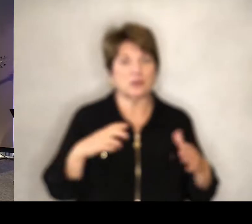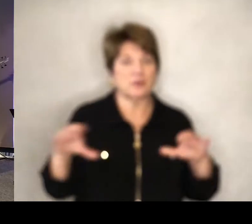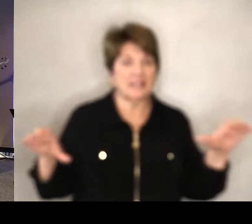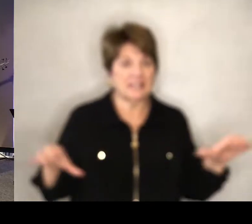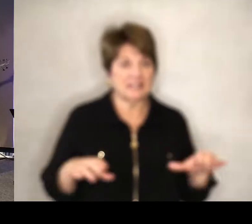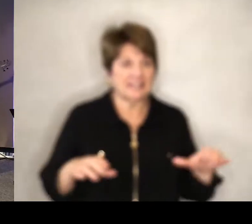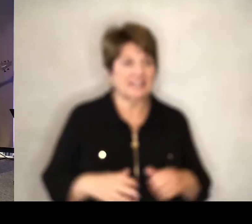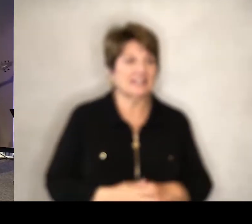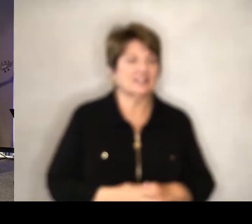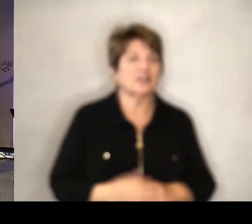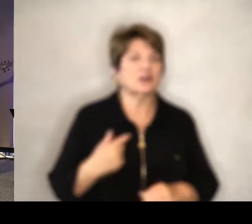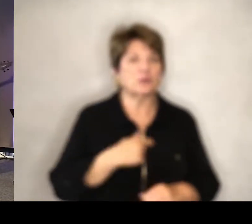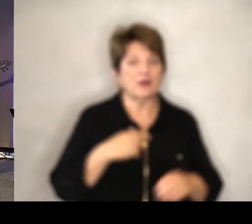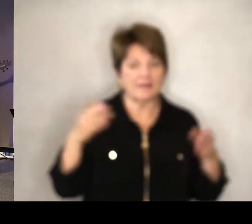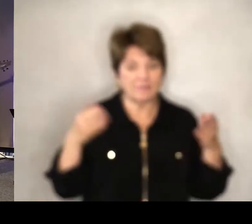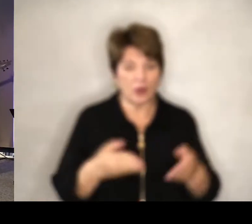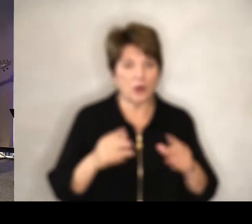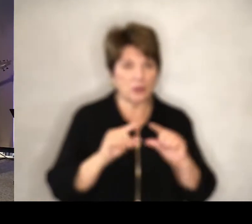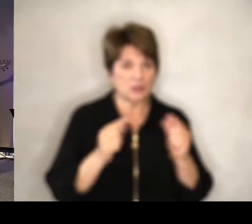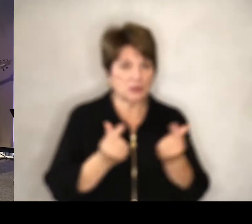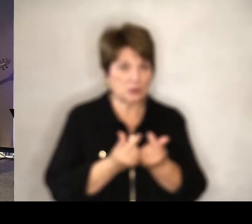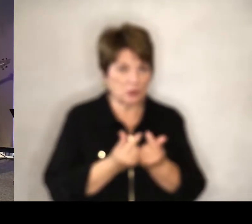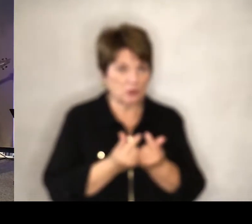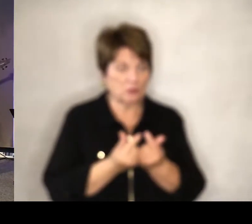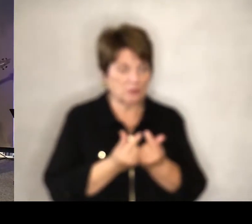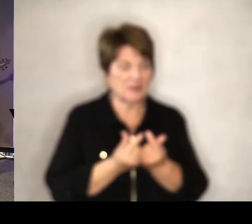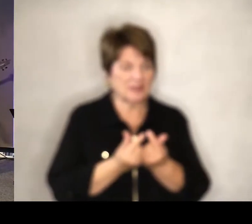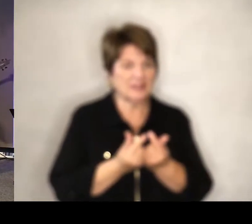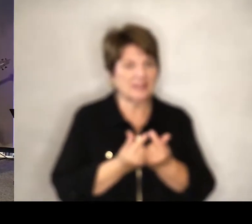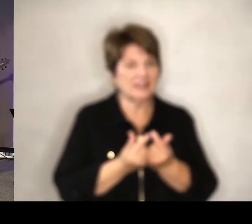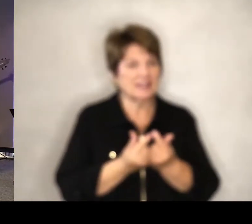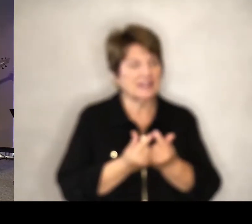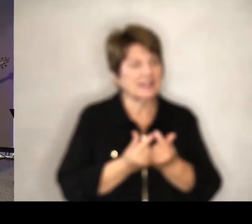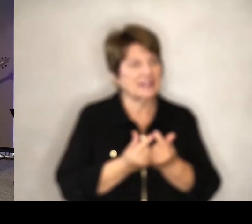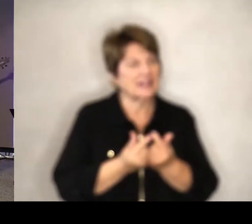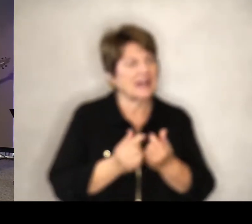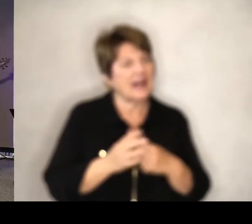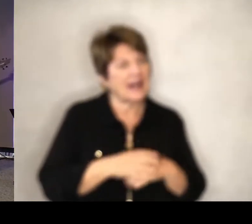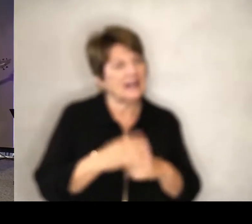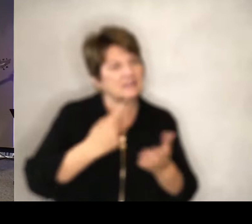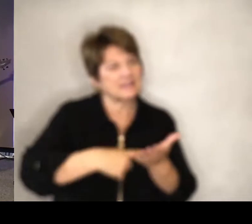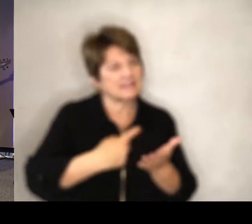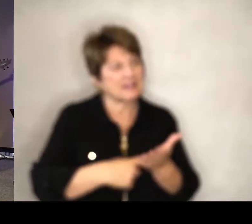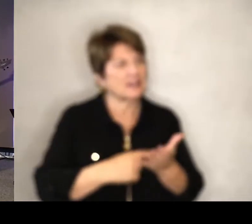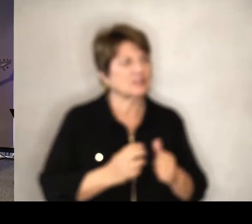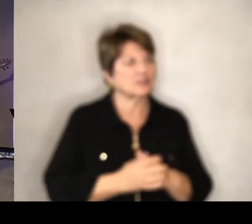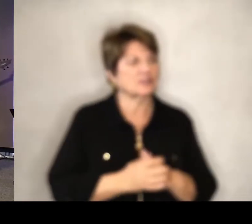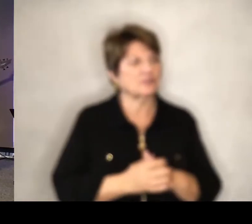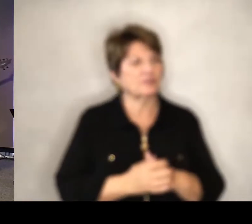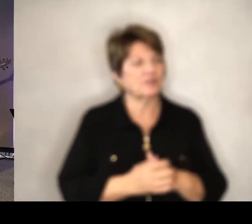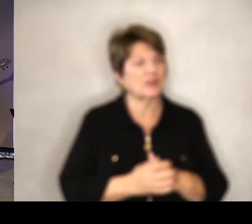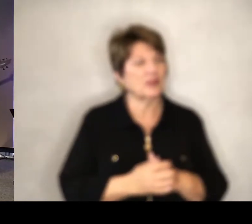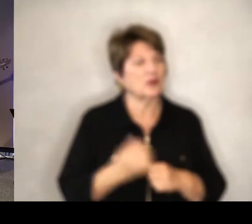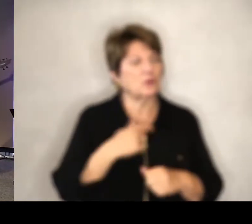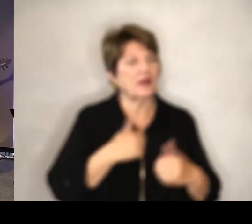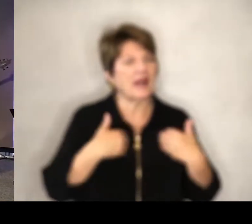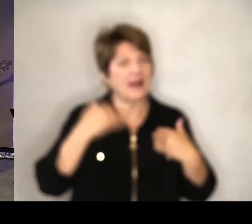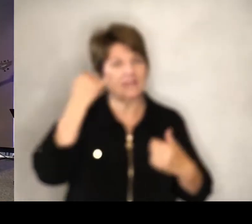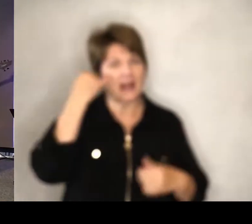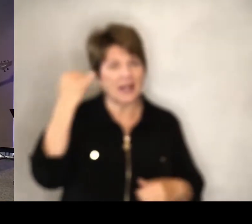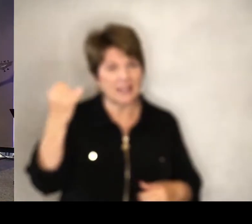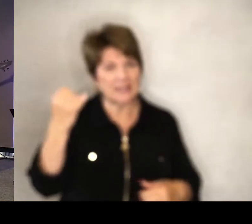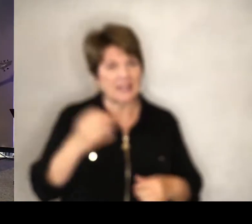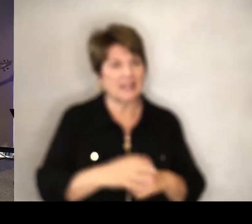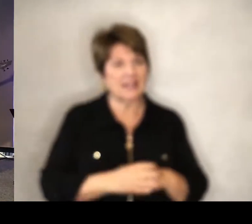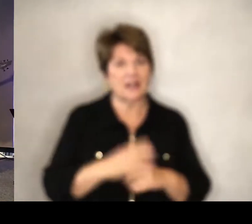some time in focus groups and did some experimentation. We experimented with the idea that the